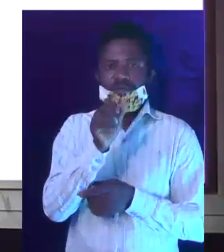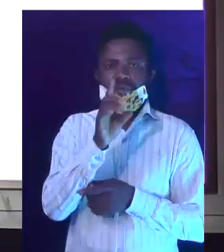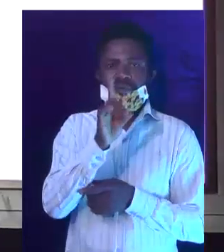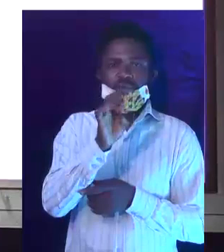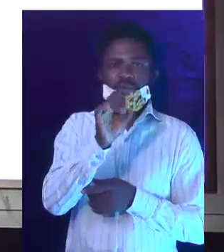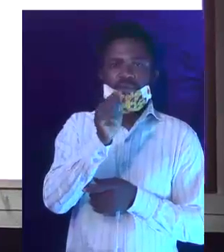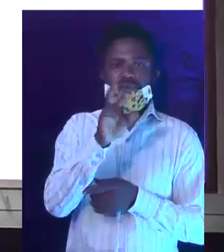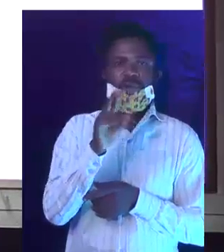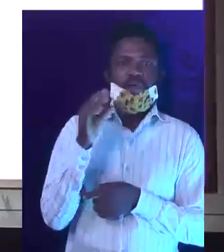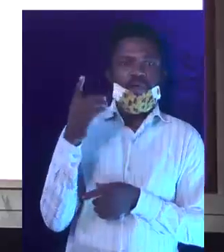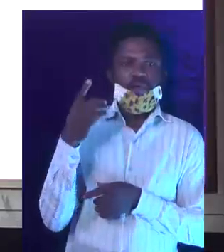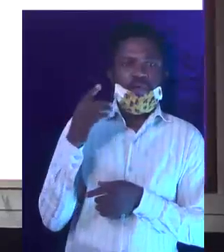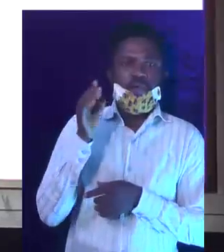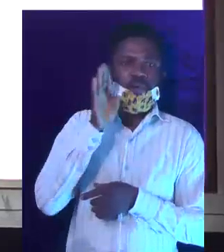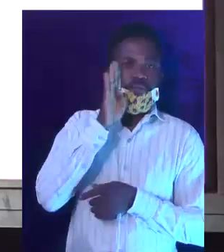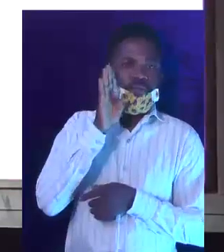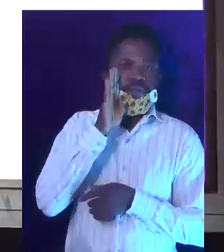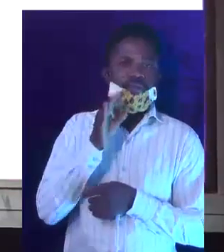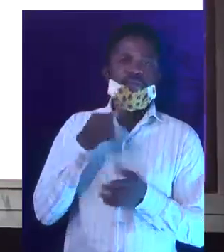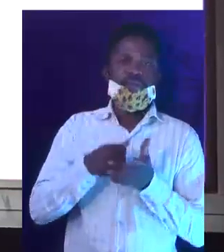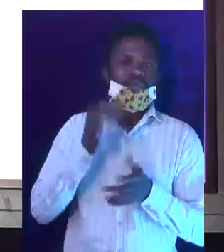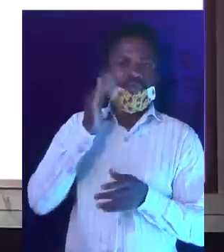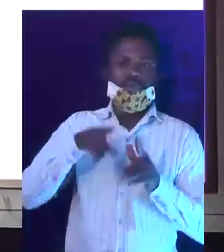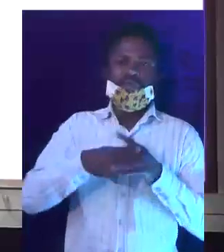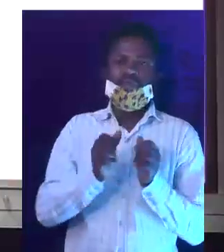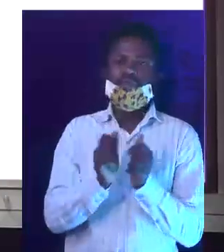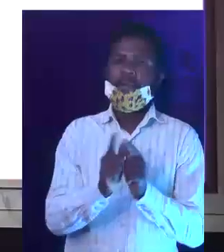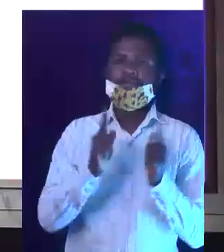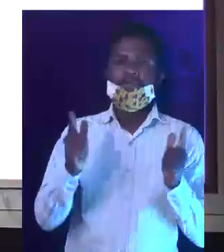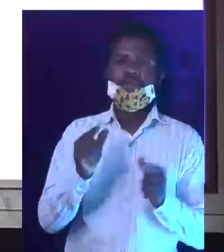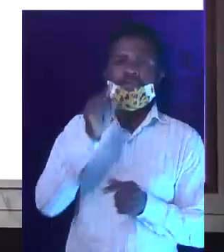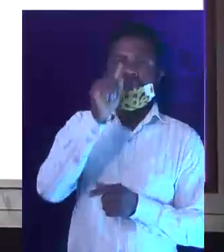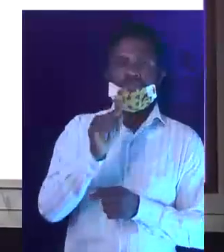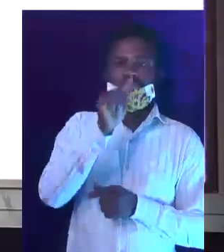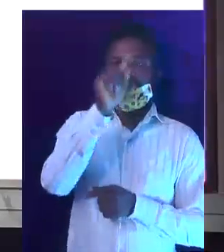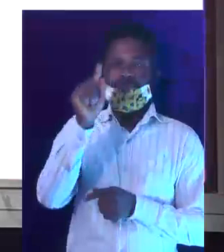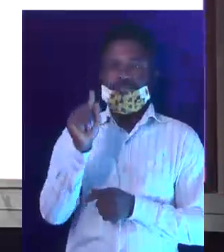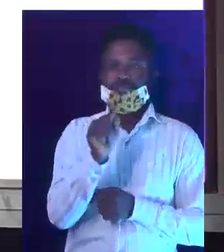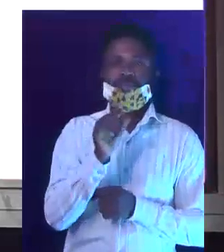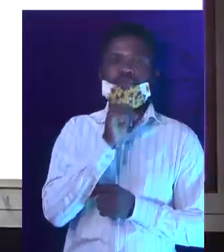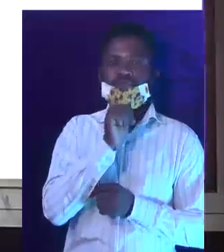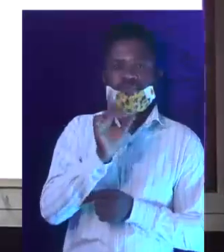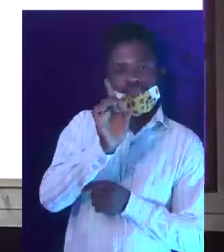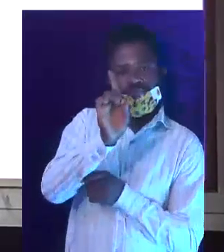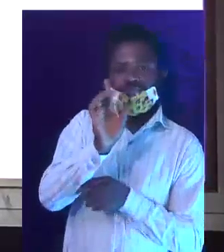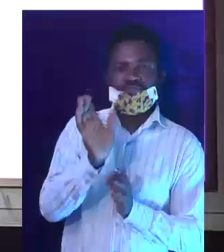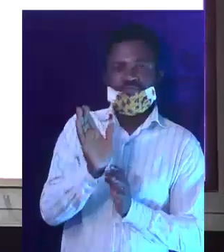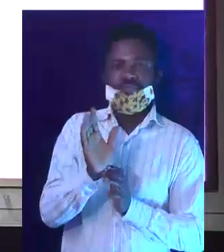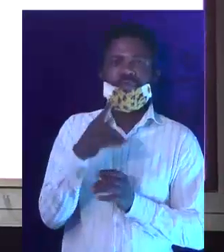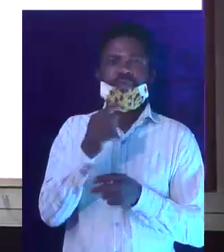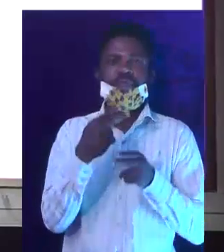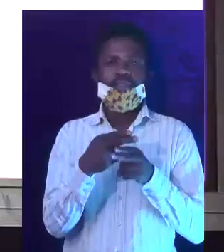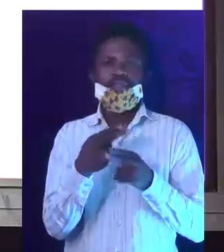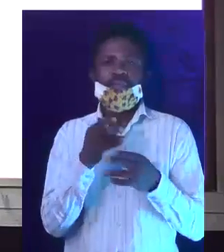the dear should start with a capital D. It should start with a capital D. And the